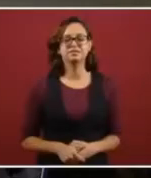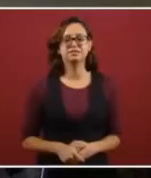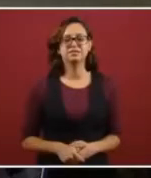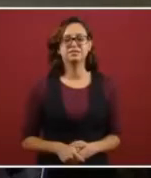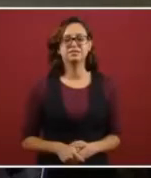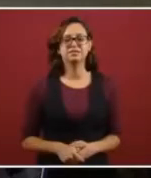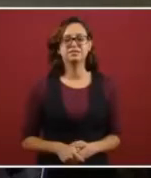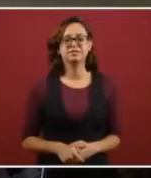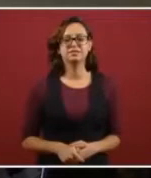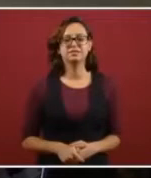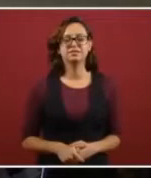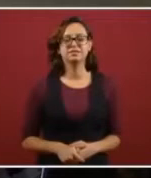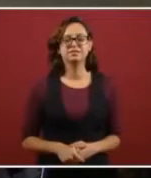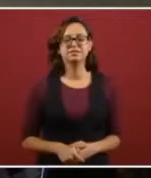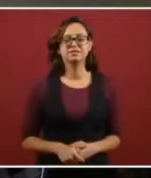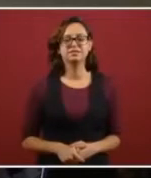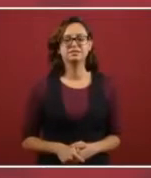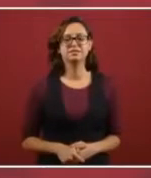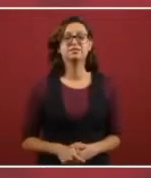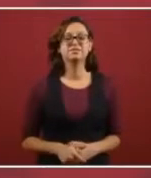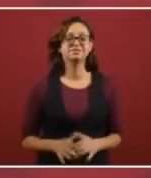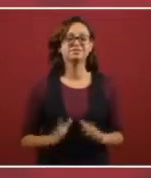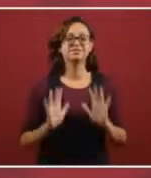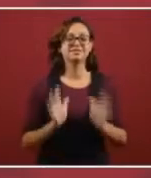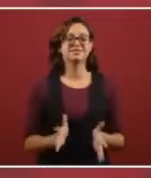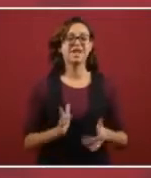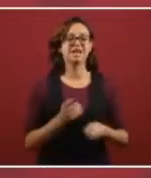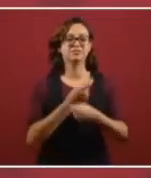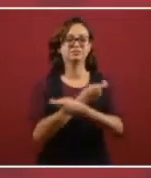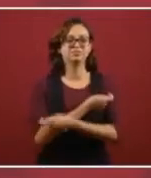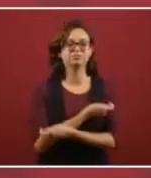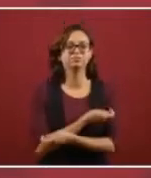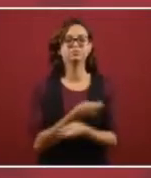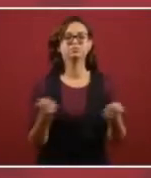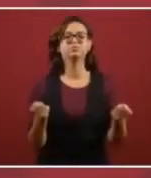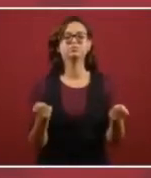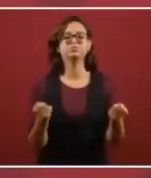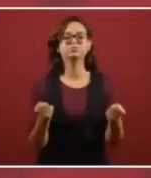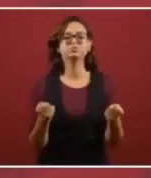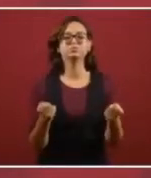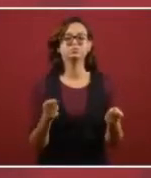we are going to to distribute